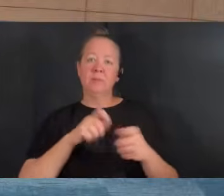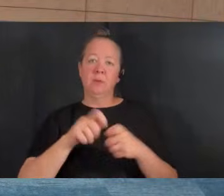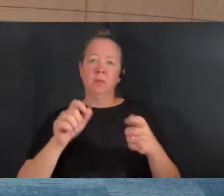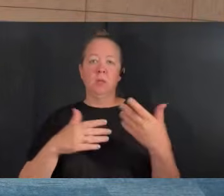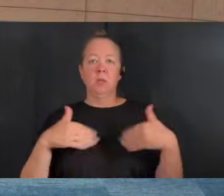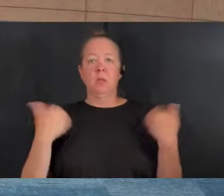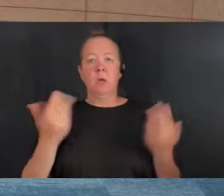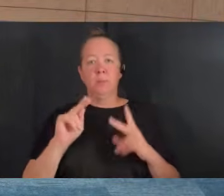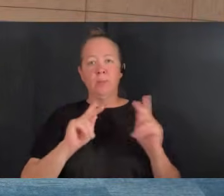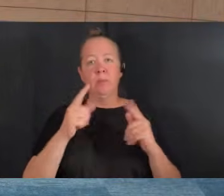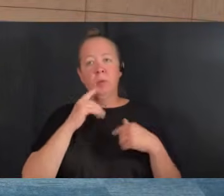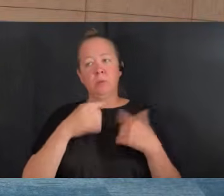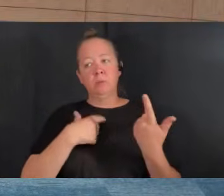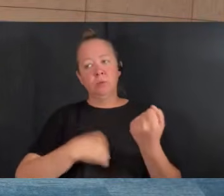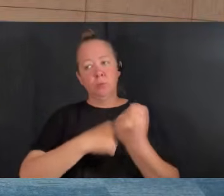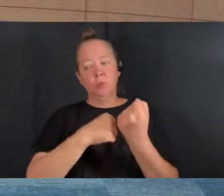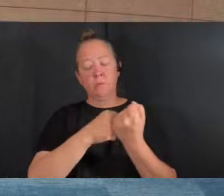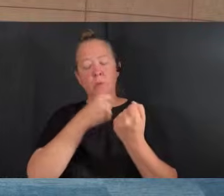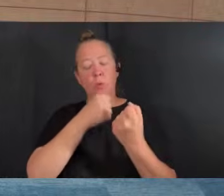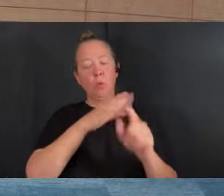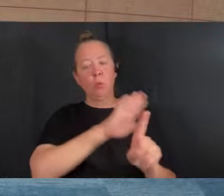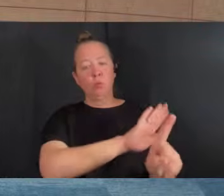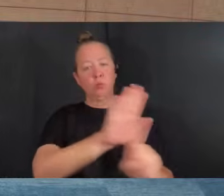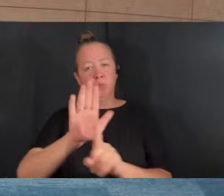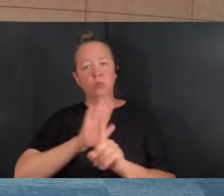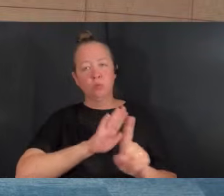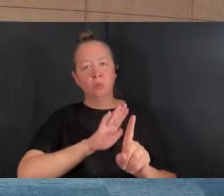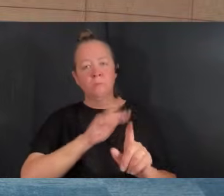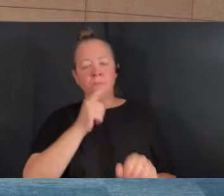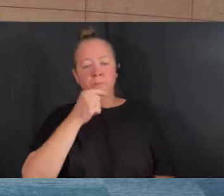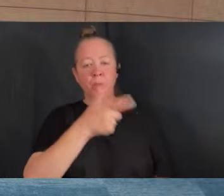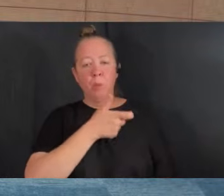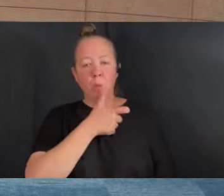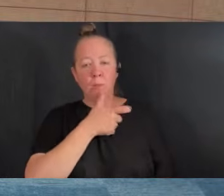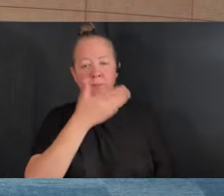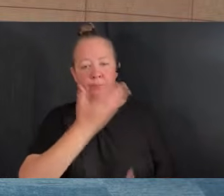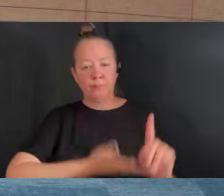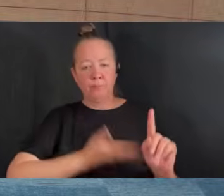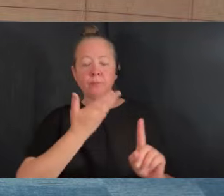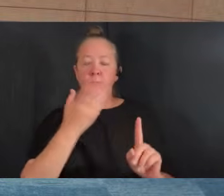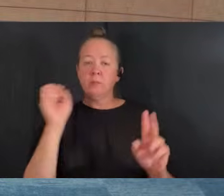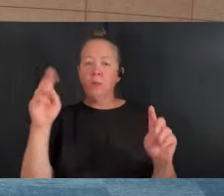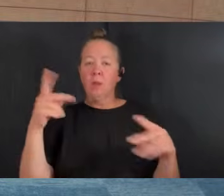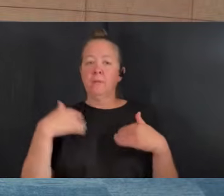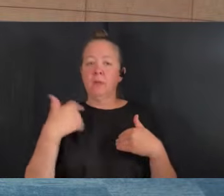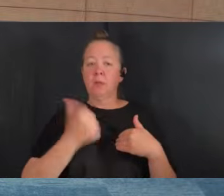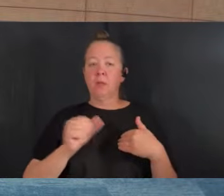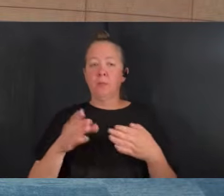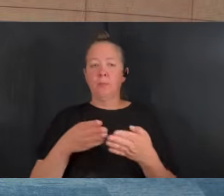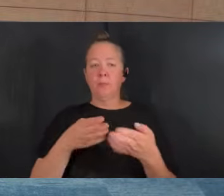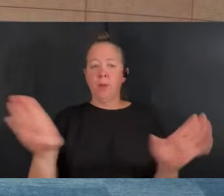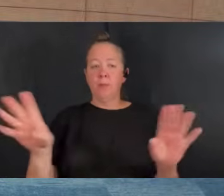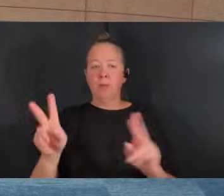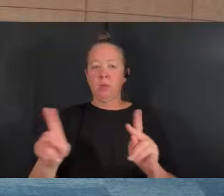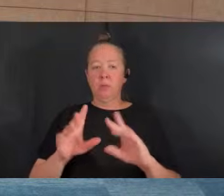Thank you, Vice Mayor. Is there any public input on the town's Pride Month proclamation?